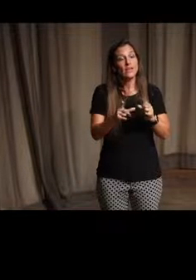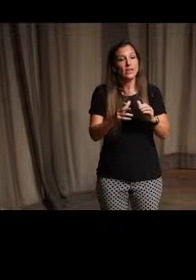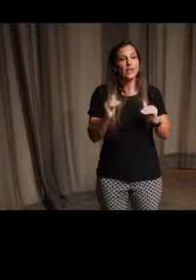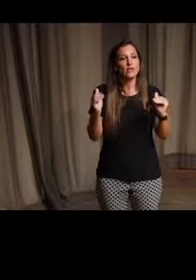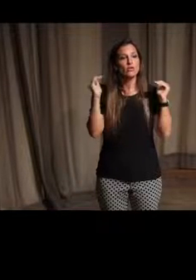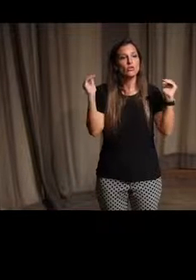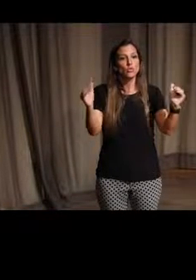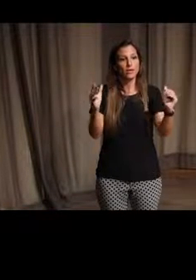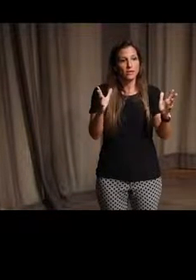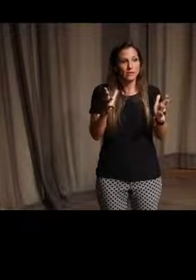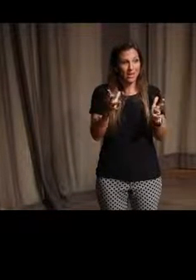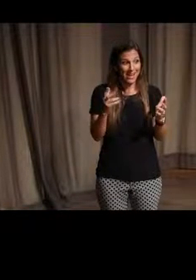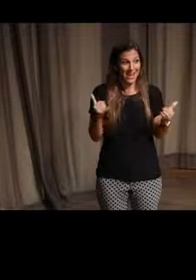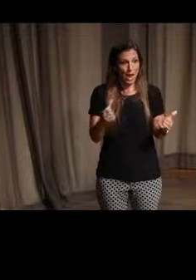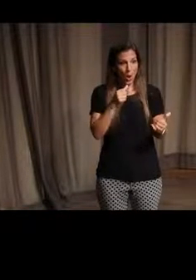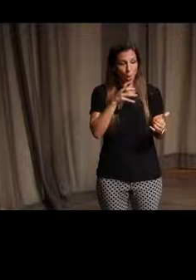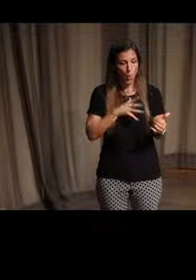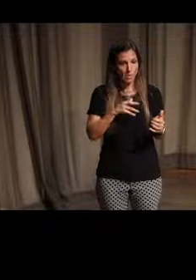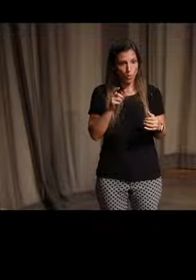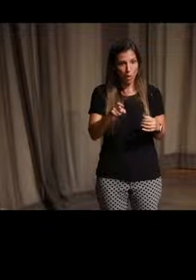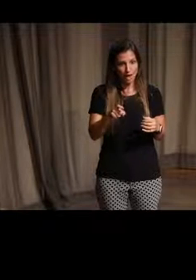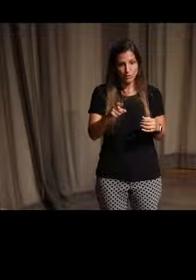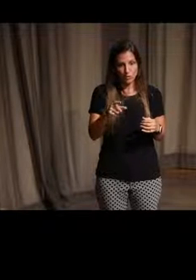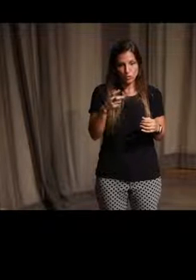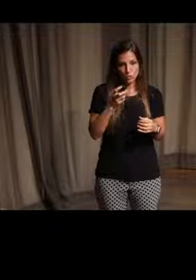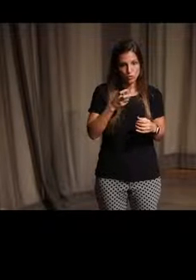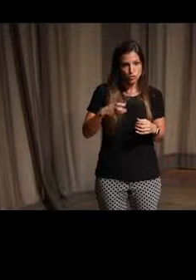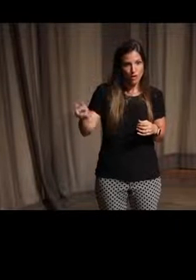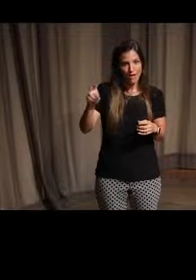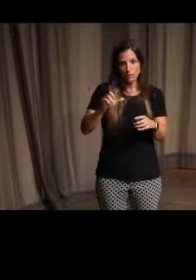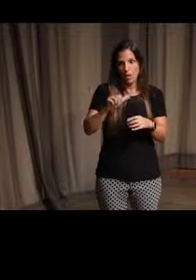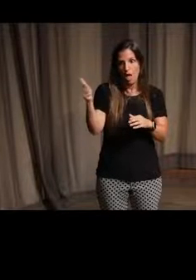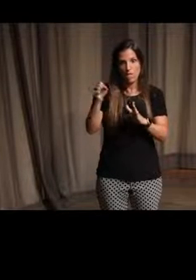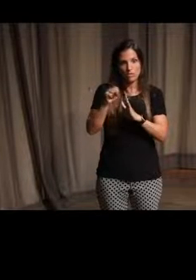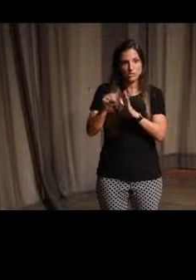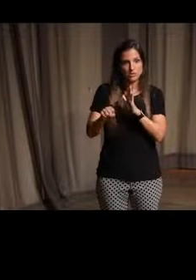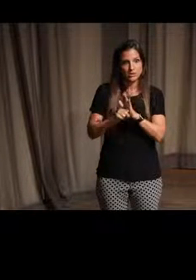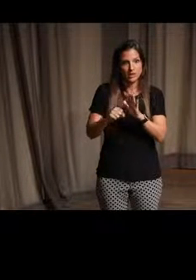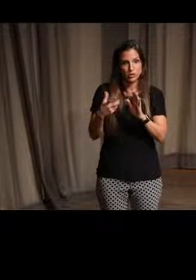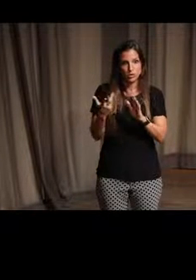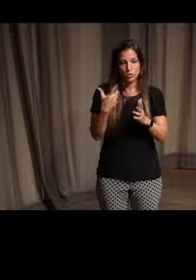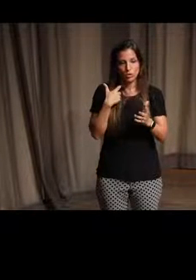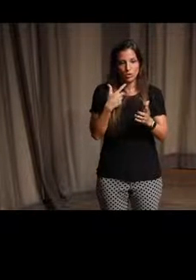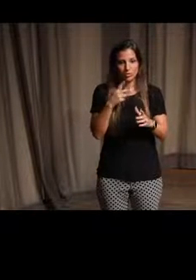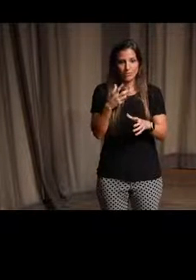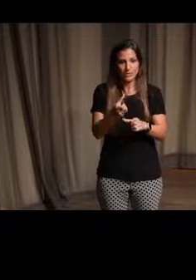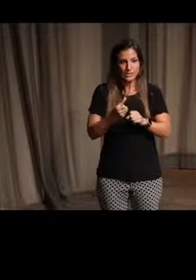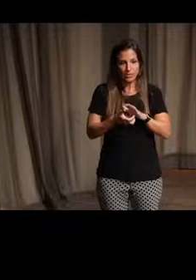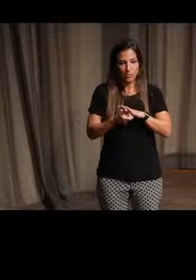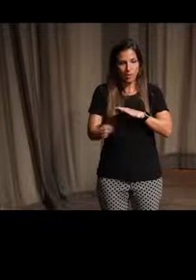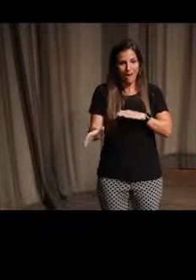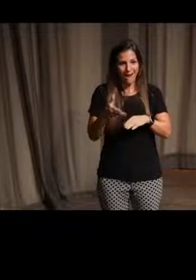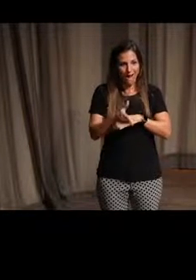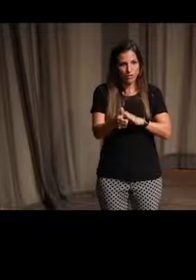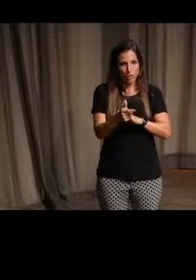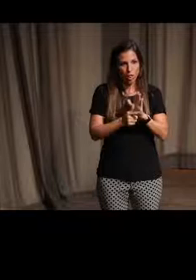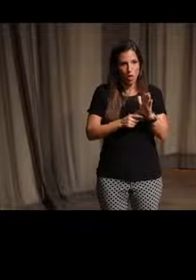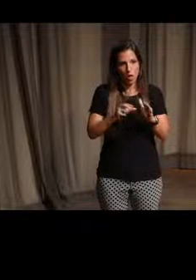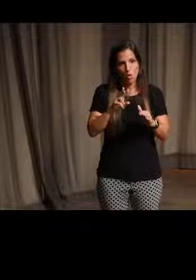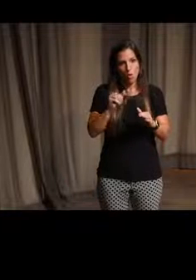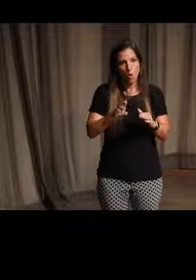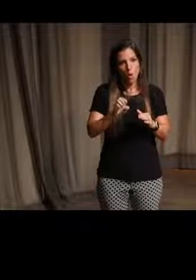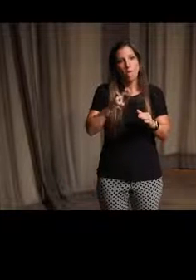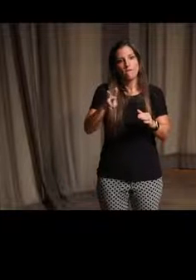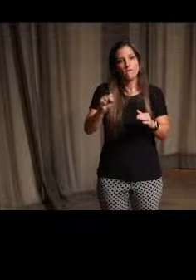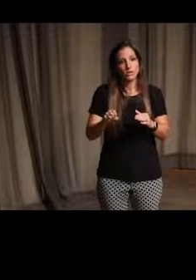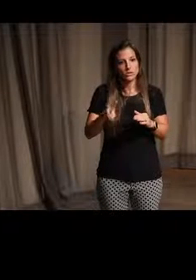in mileage women will now have to travel by state to receive an abortion post-Roe v. Wade. So I've worked